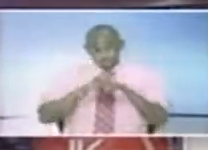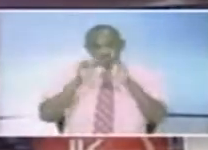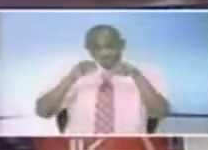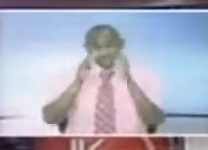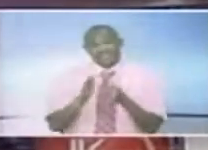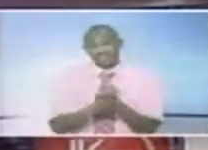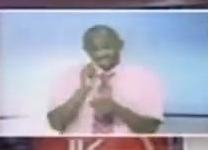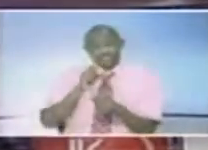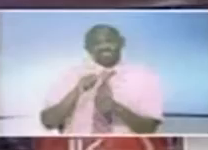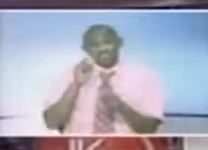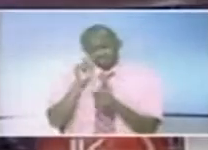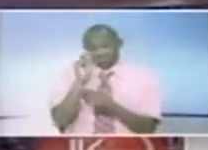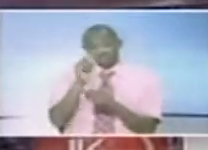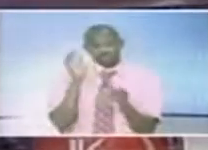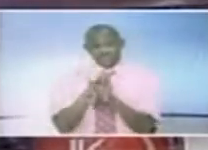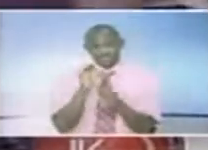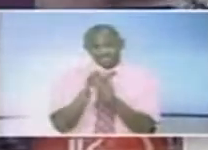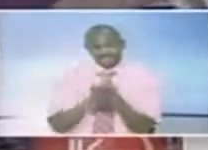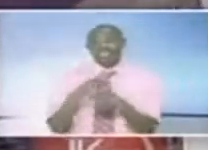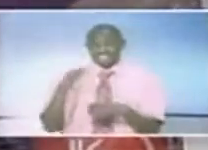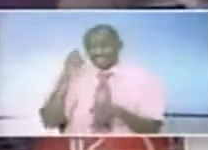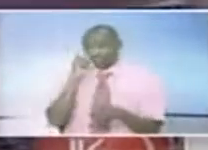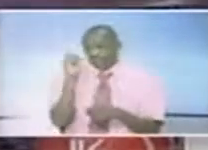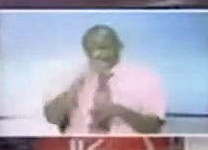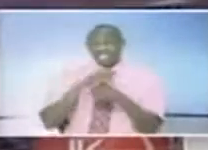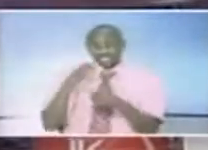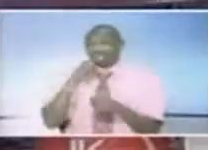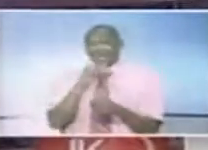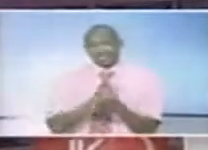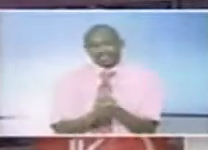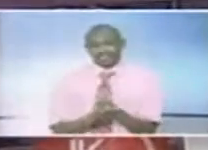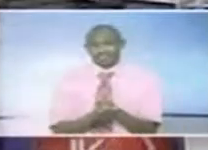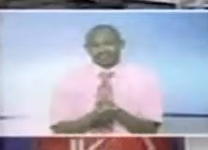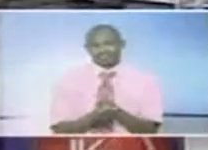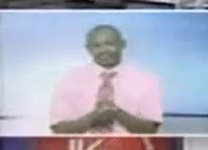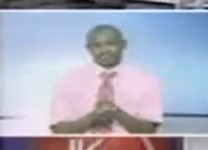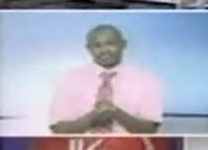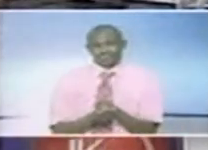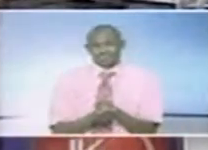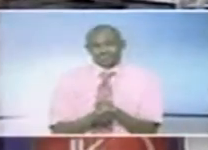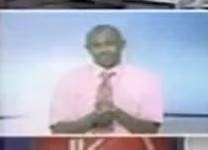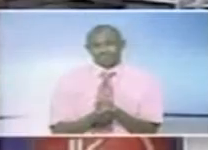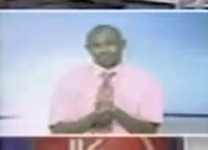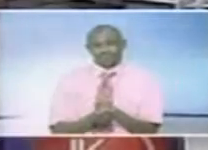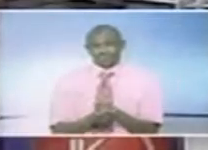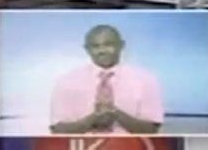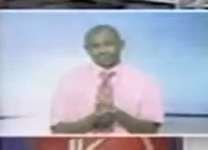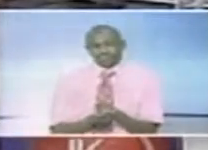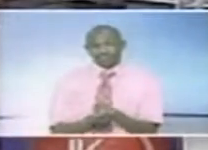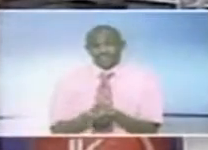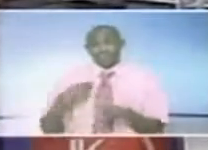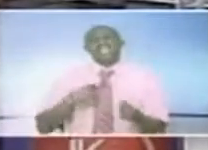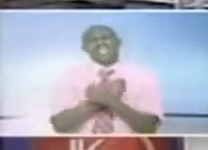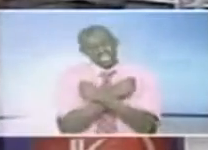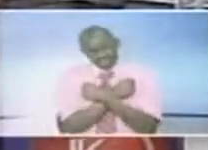farmer. He's doing a lot of chickens out there. He's going to be a rich man one day. Yeah. Absolutely. Carol Kosie says, I